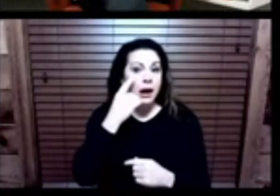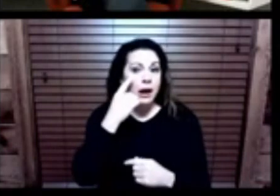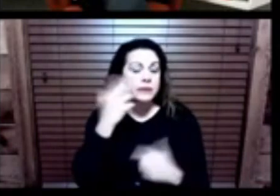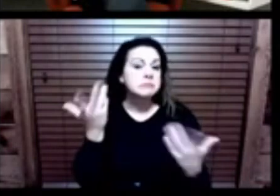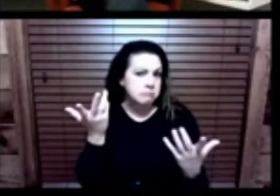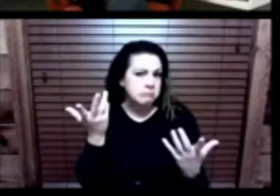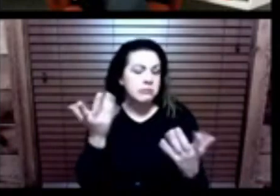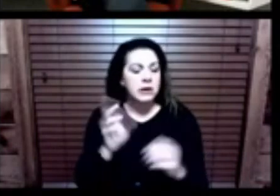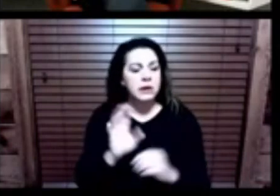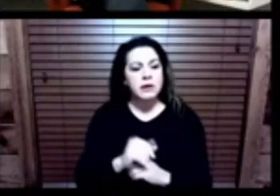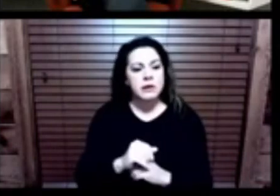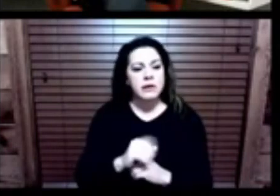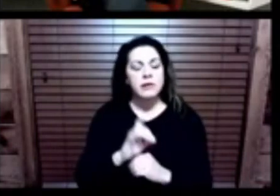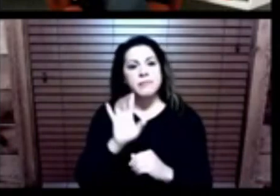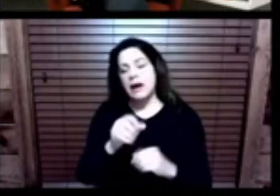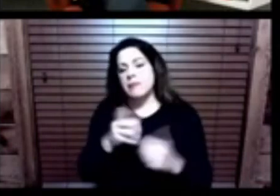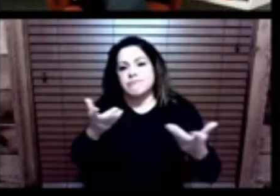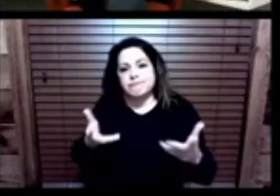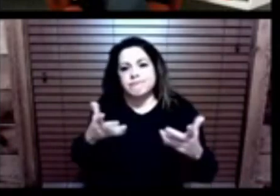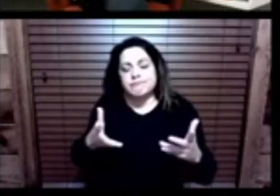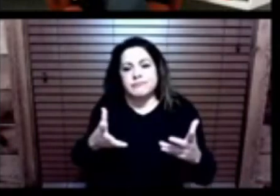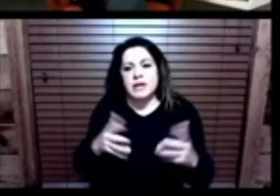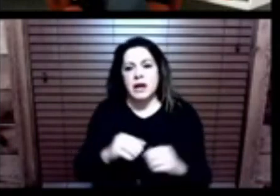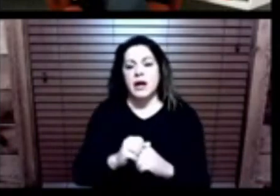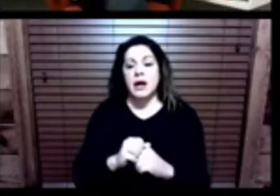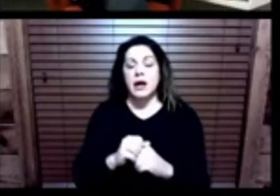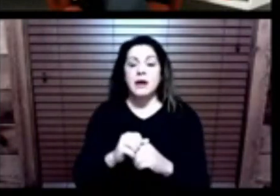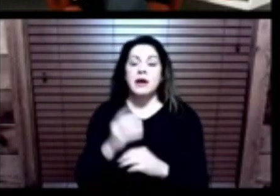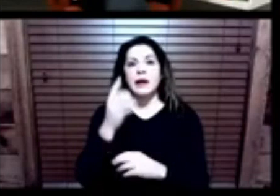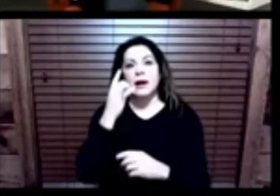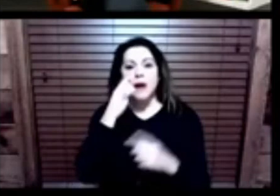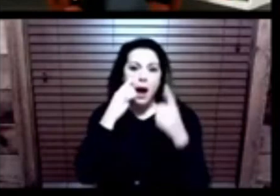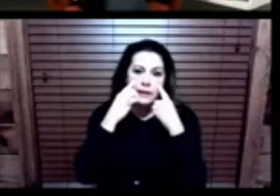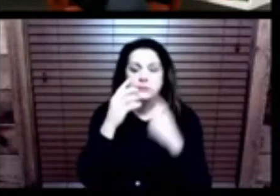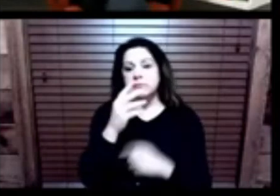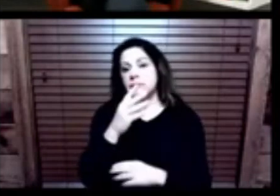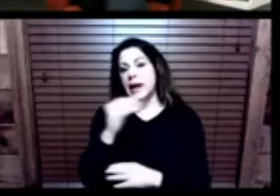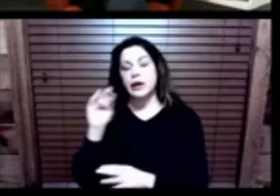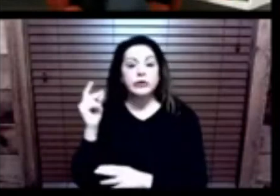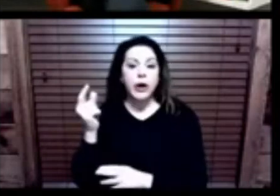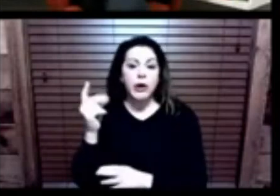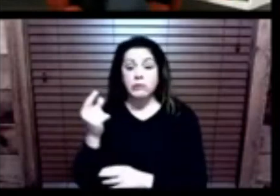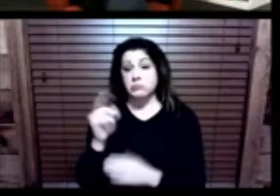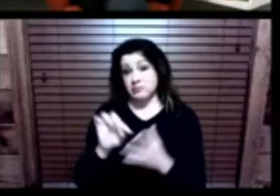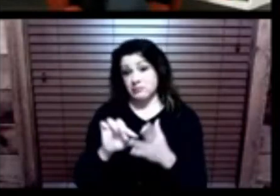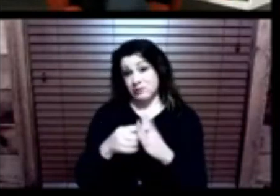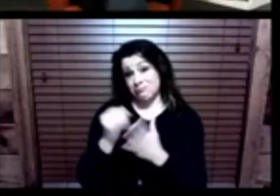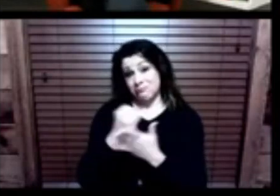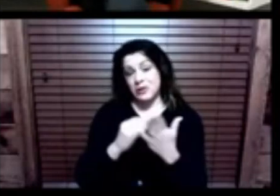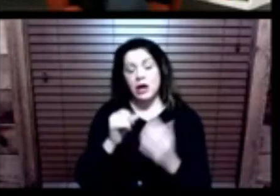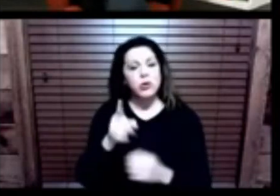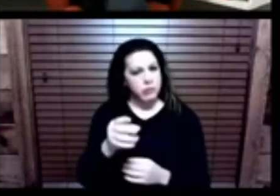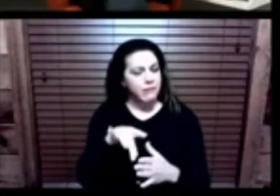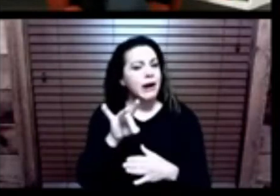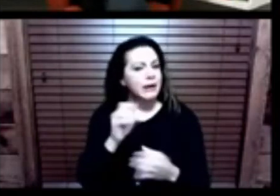I autograph something. Okay. A couple of eyes and a dog. And you'll find a lot of dogs in